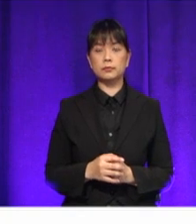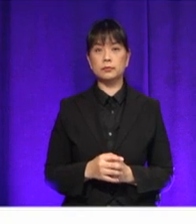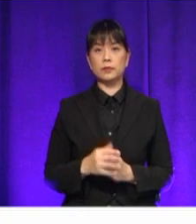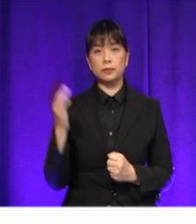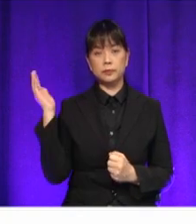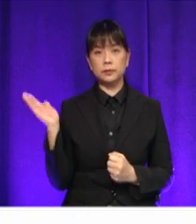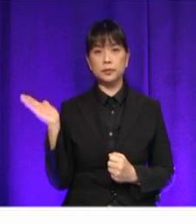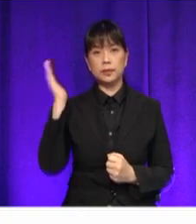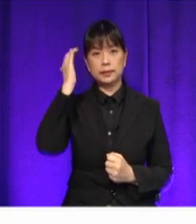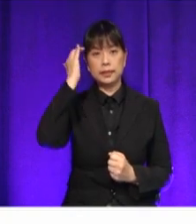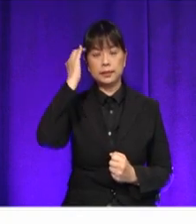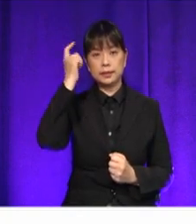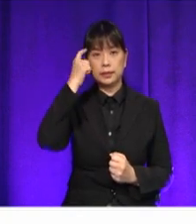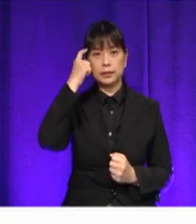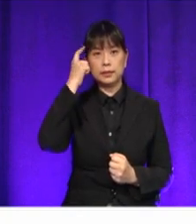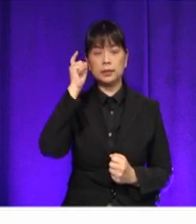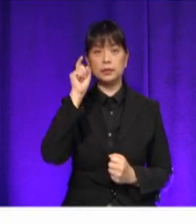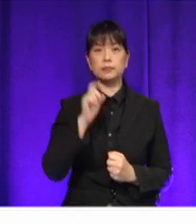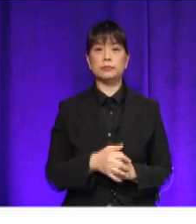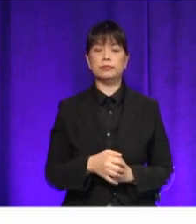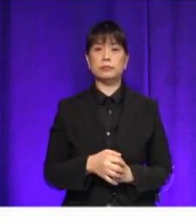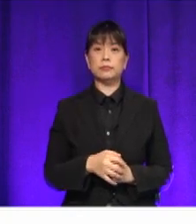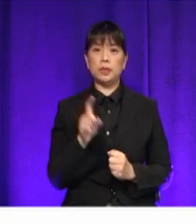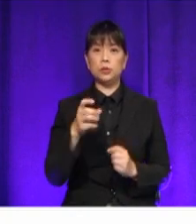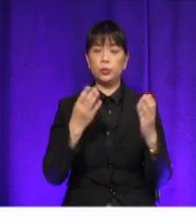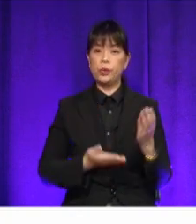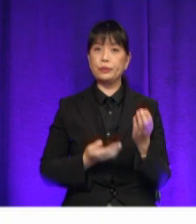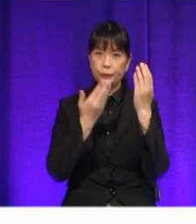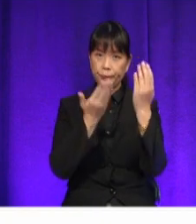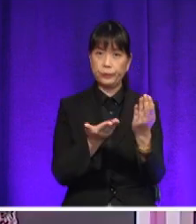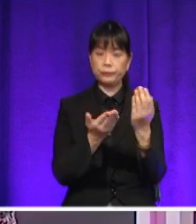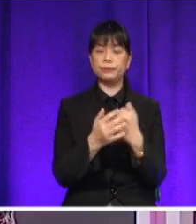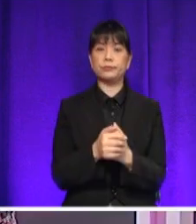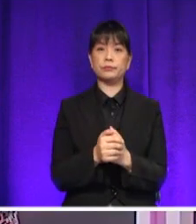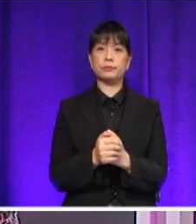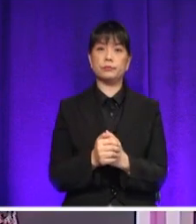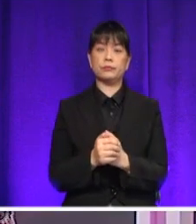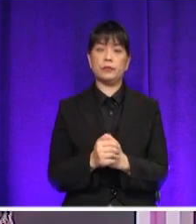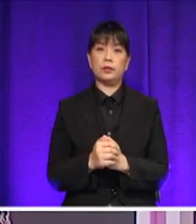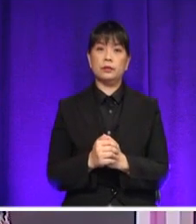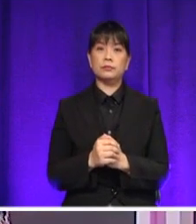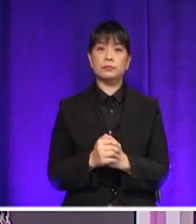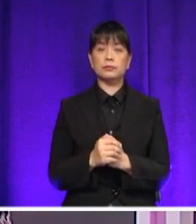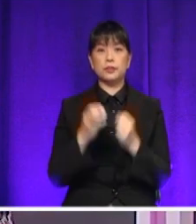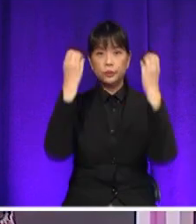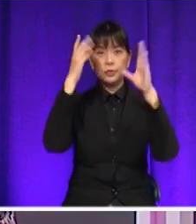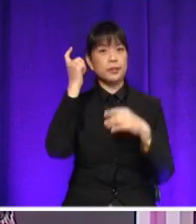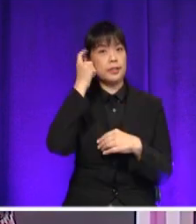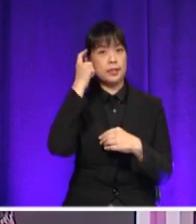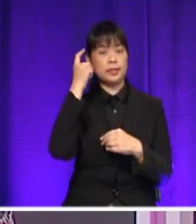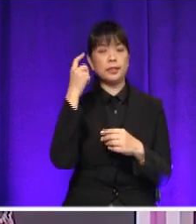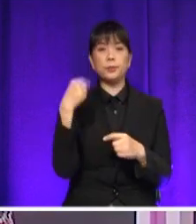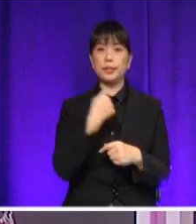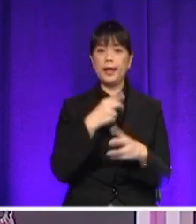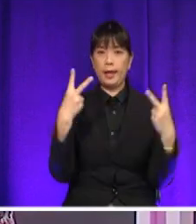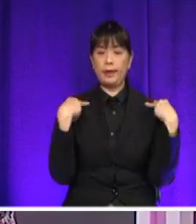the cleanliness of the toilet. Okay, so I think we have a decision. Yes. Yes.